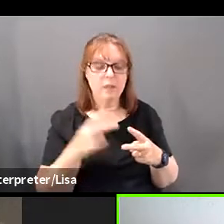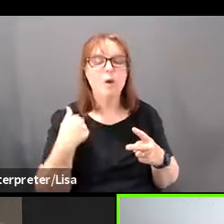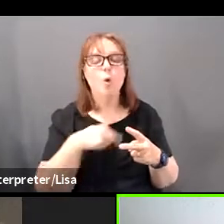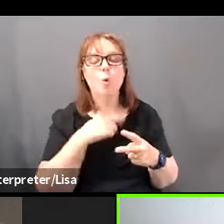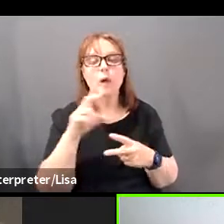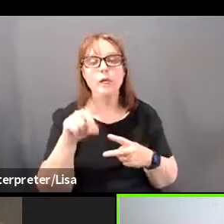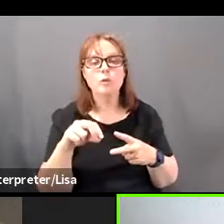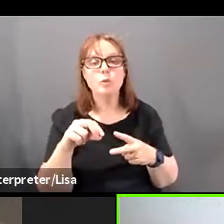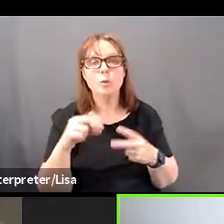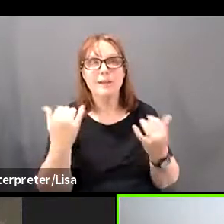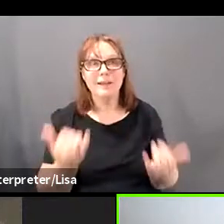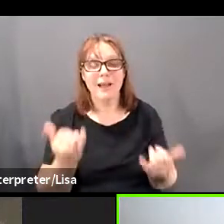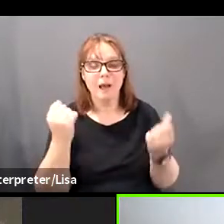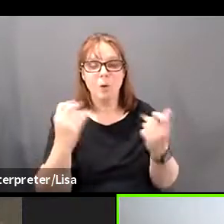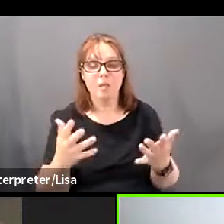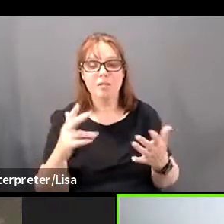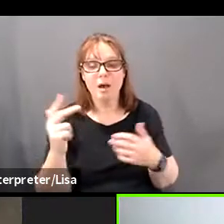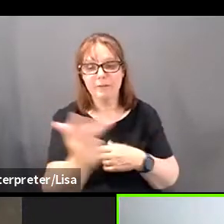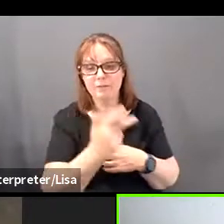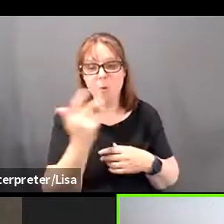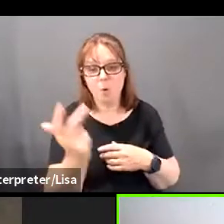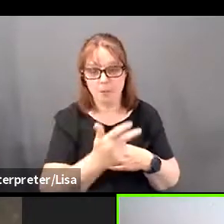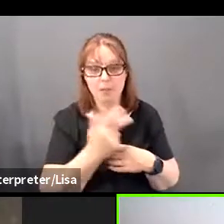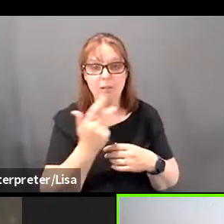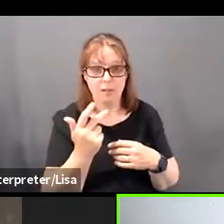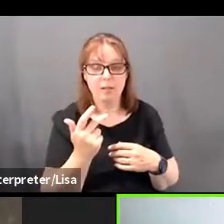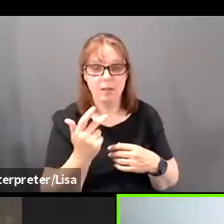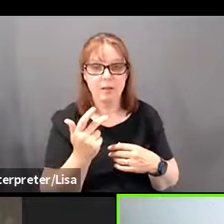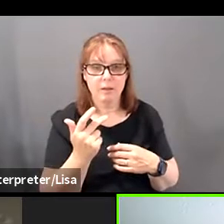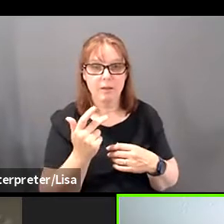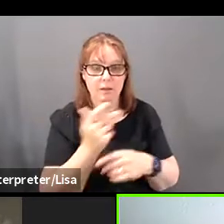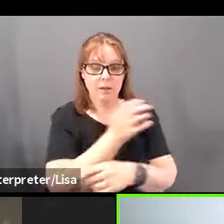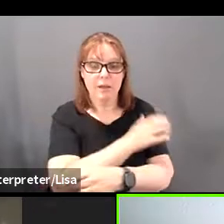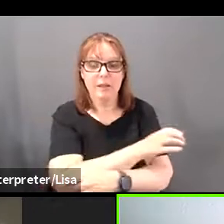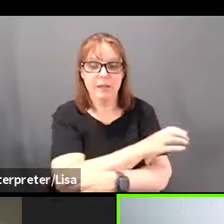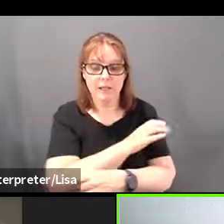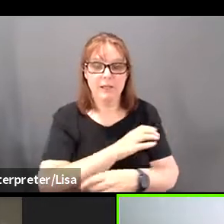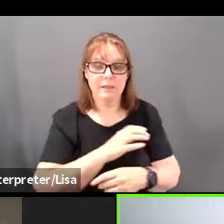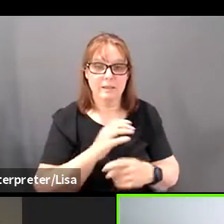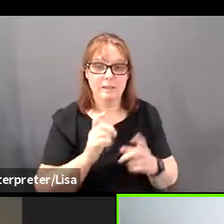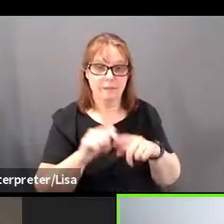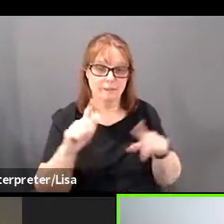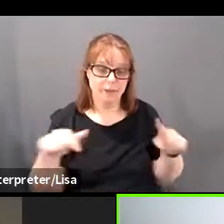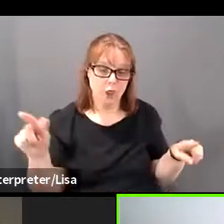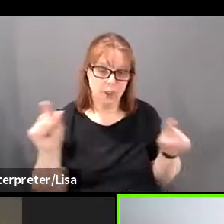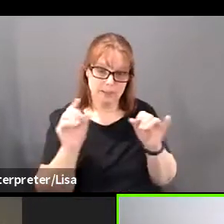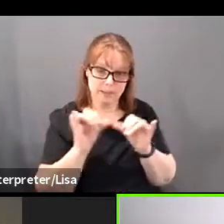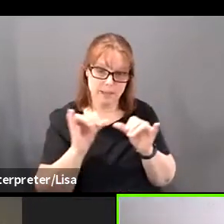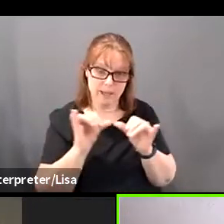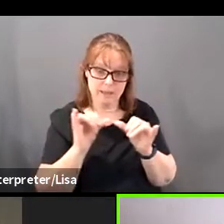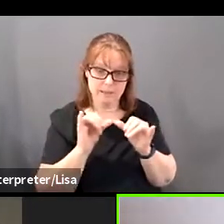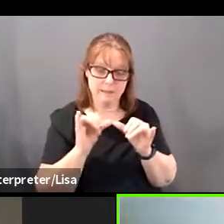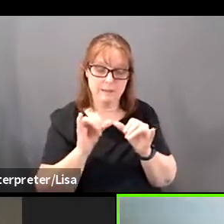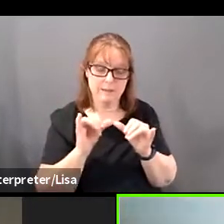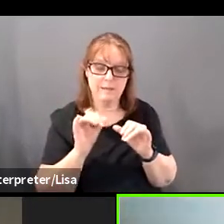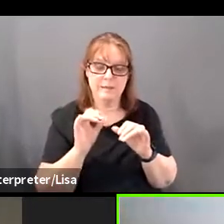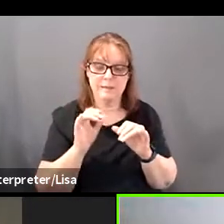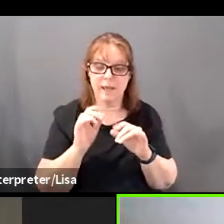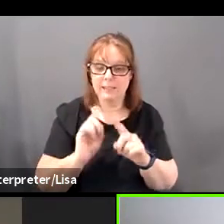mobile vaccination opportunities or mobile vaccination clinics of various sizes at